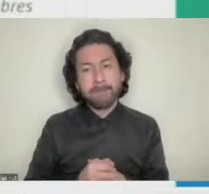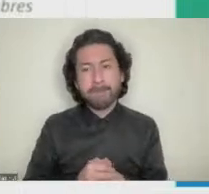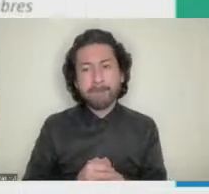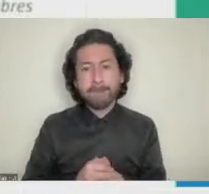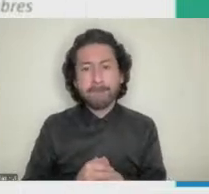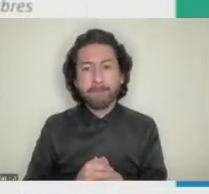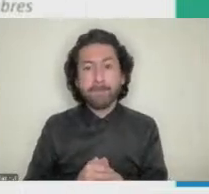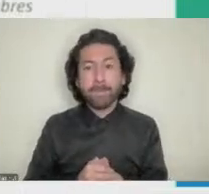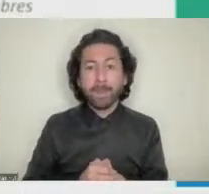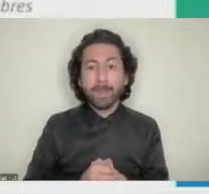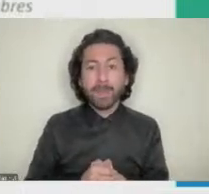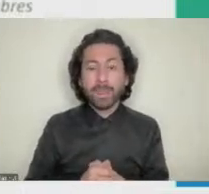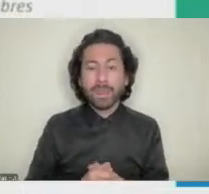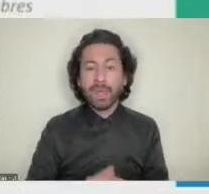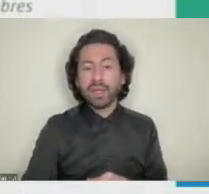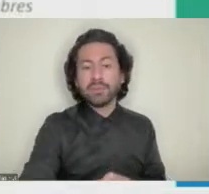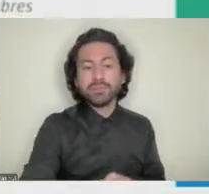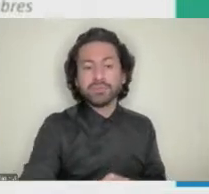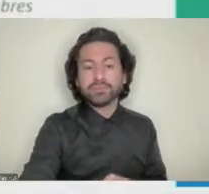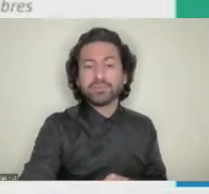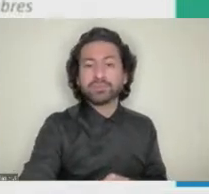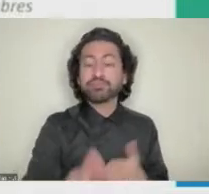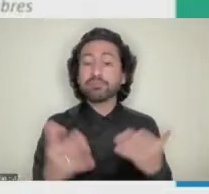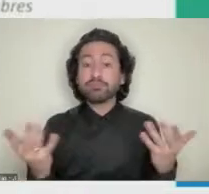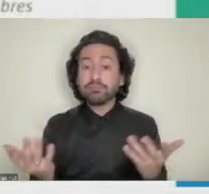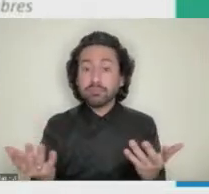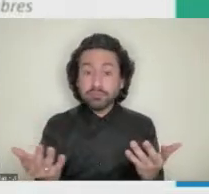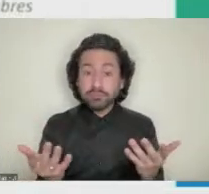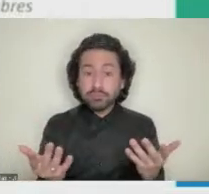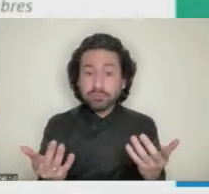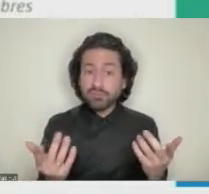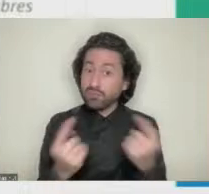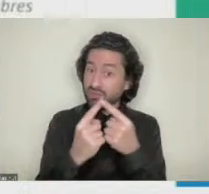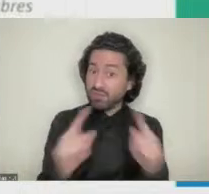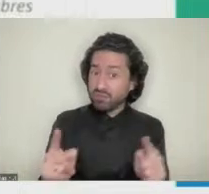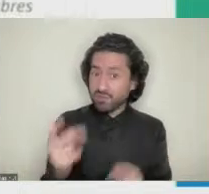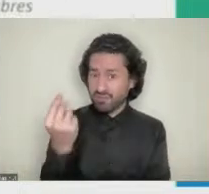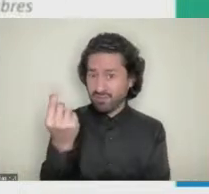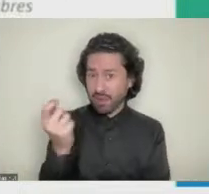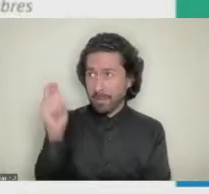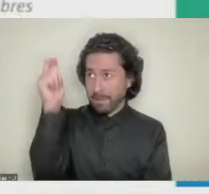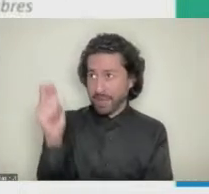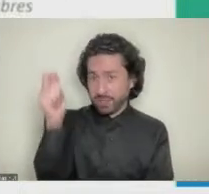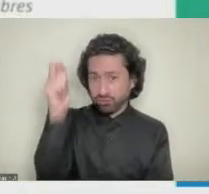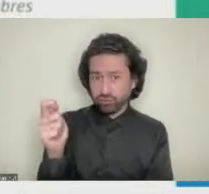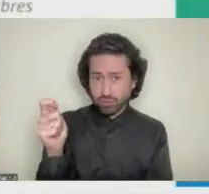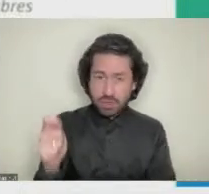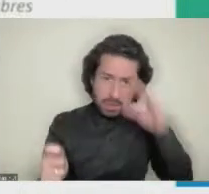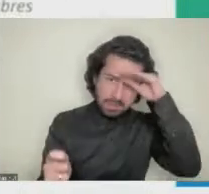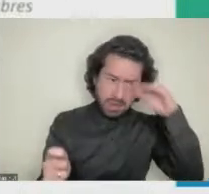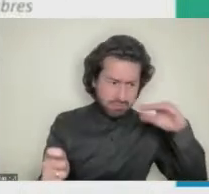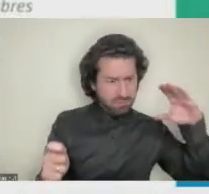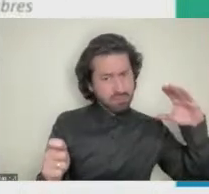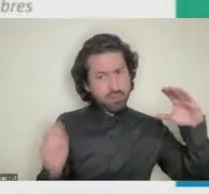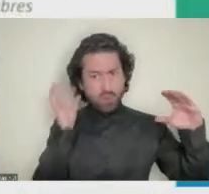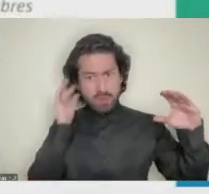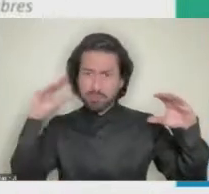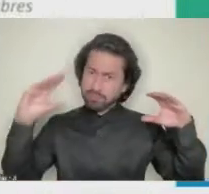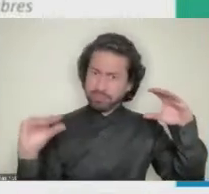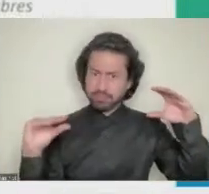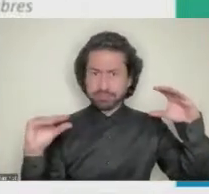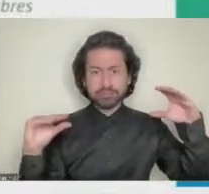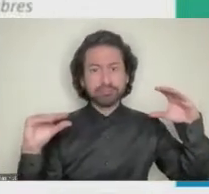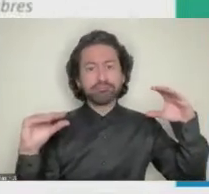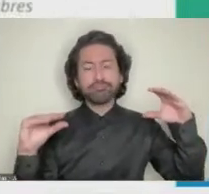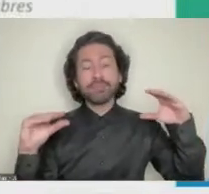is a subject for inequality to which women are subject. Yes, in the case of the difference of the pension between men and